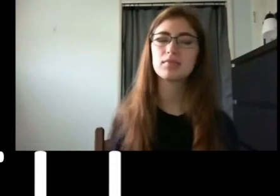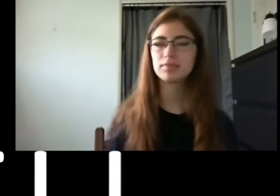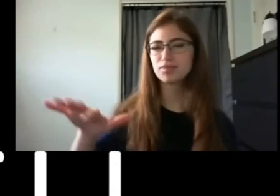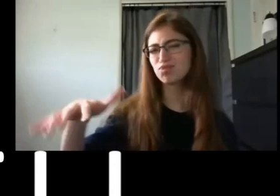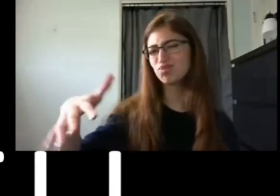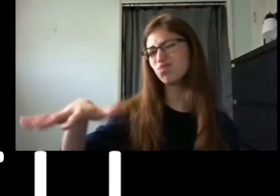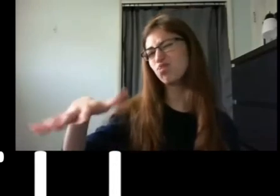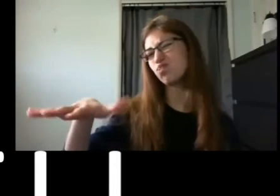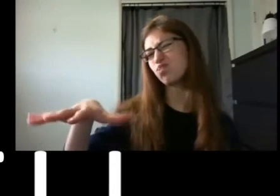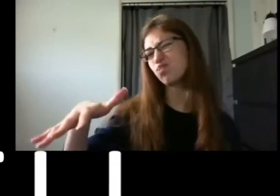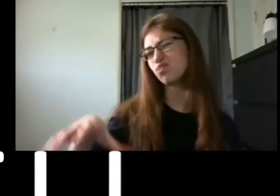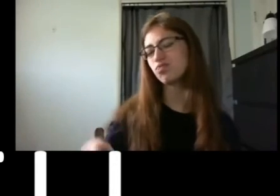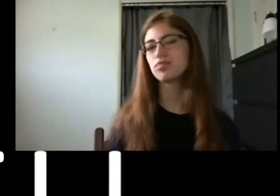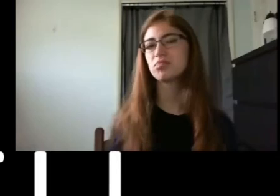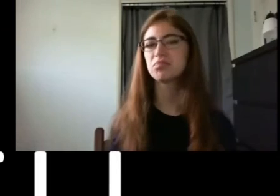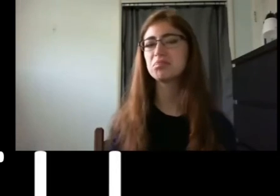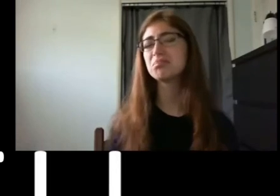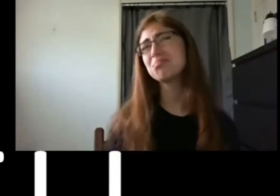meaning.